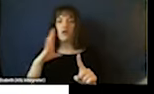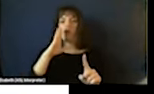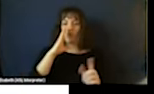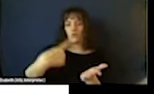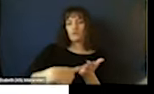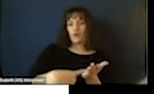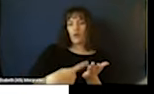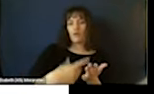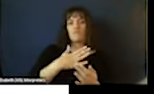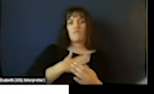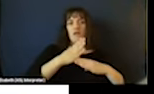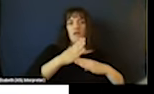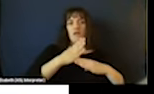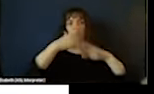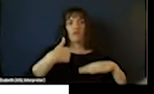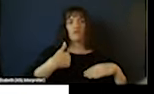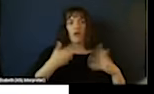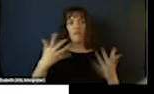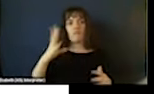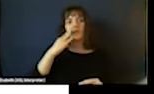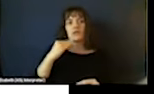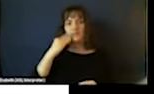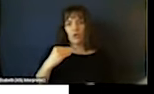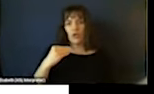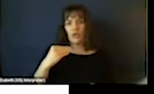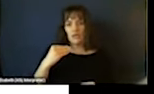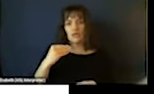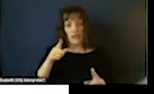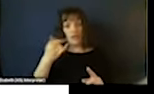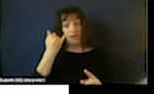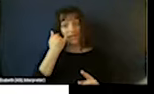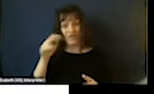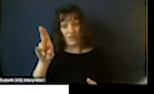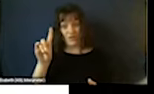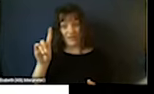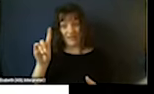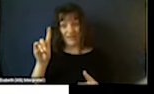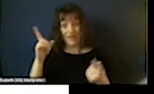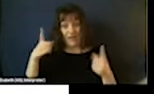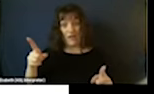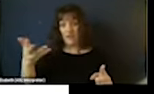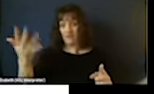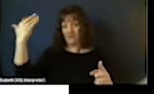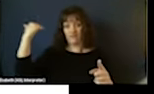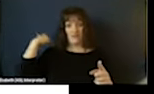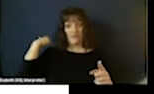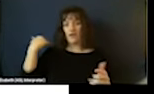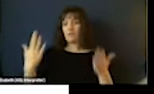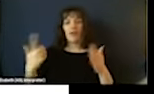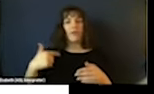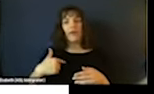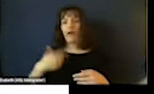have encountered, and how if universal design had been applied before I encountered the barrier, I might not have encountered it at